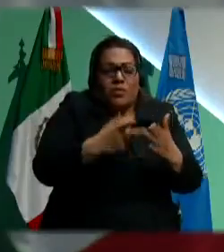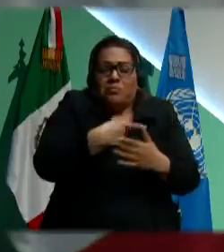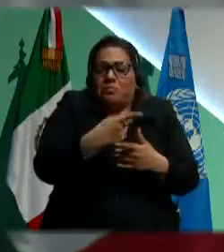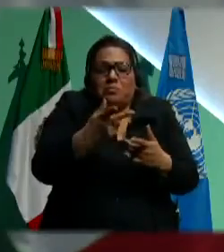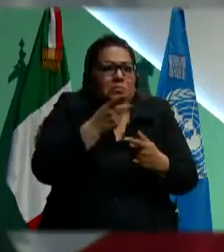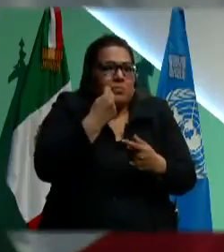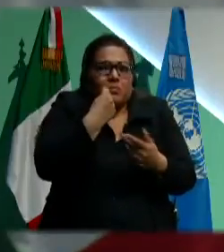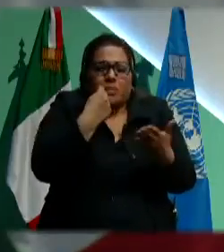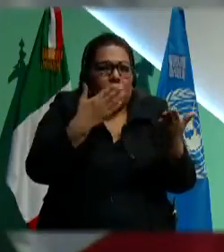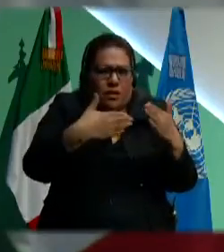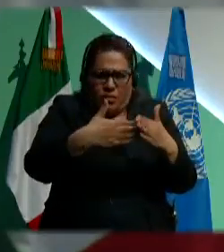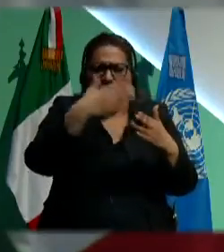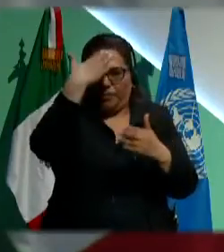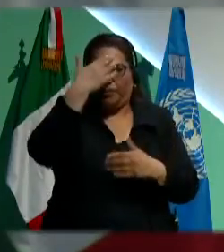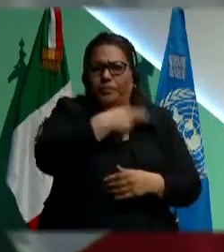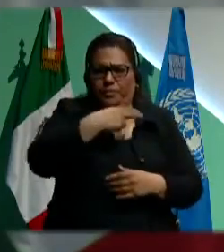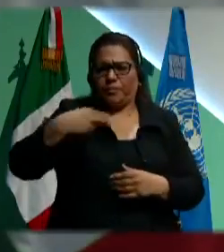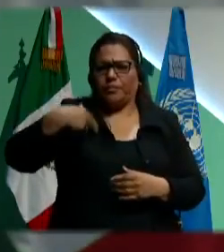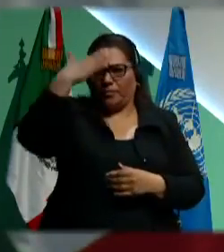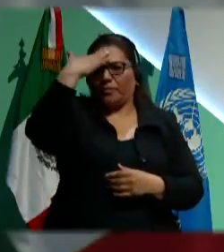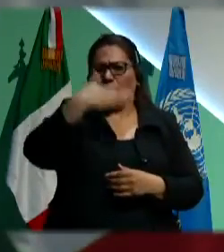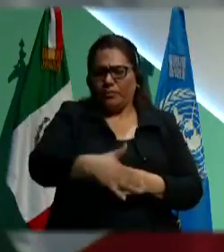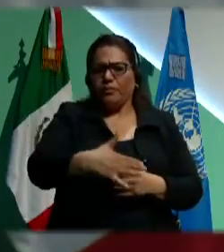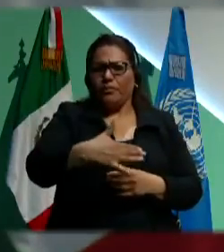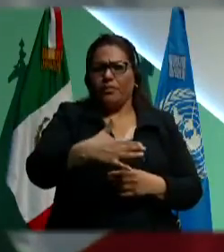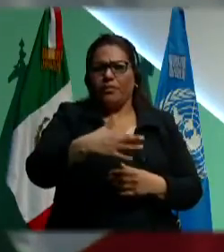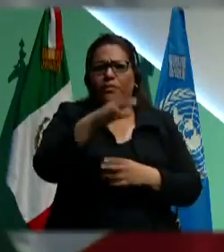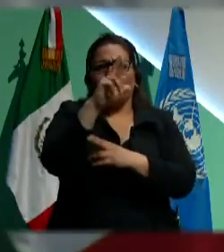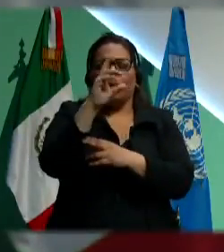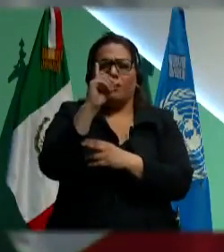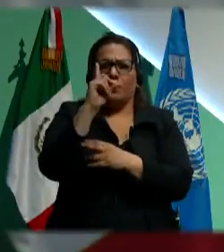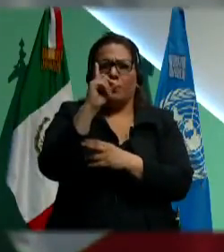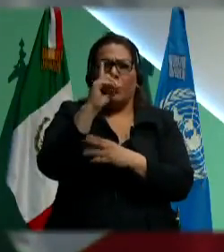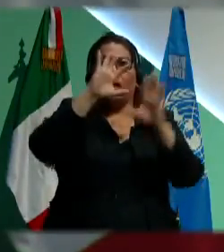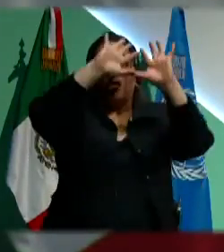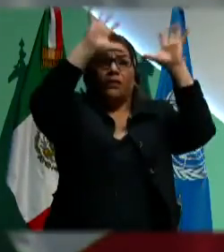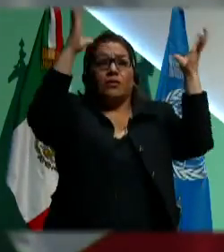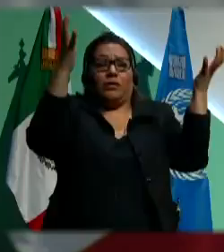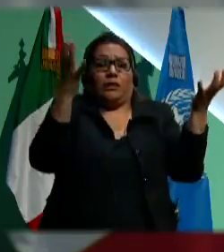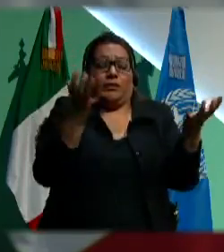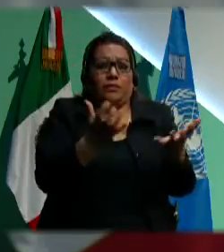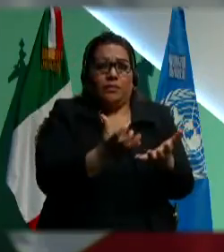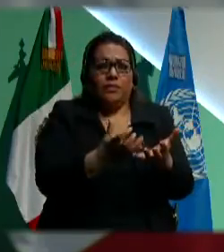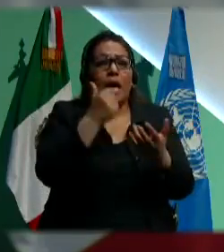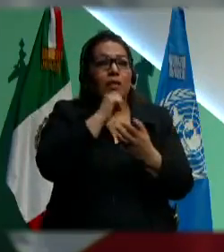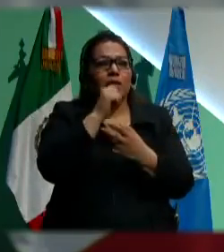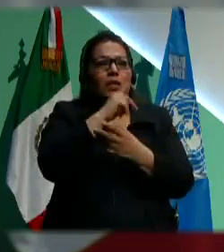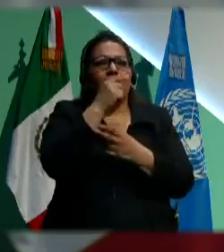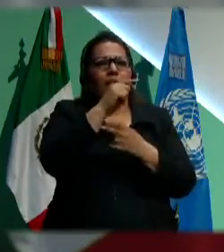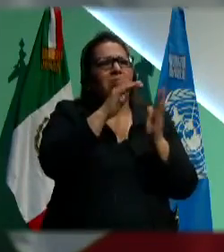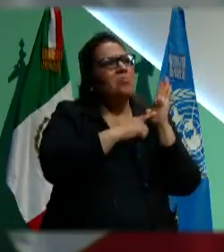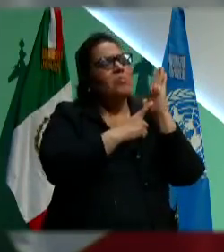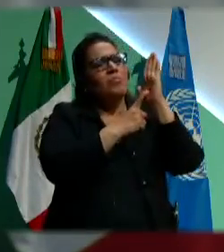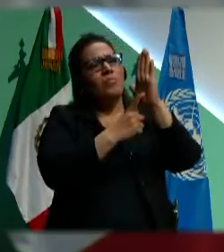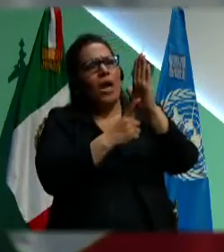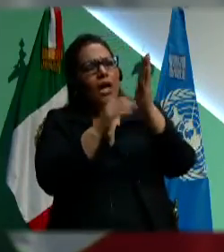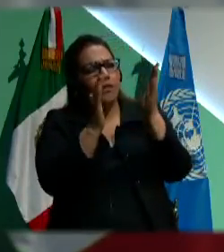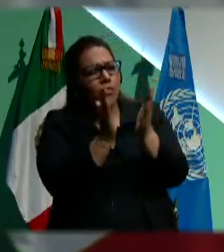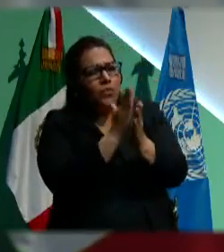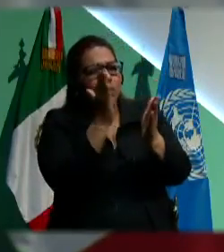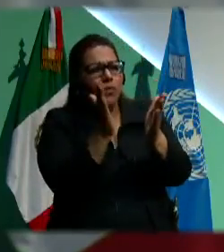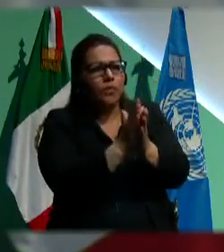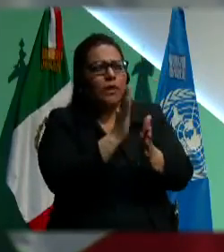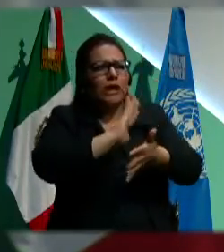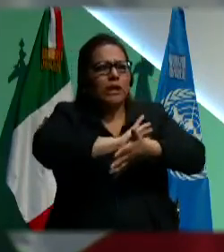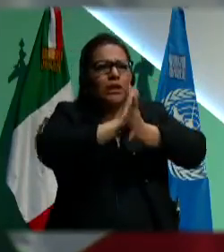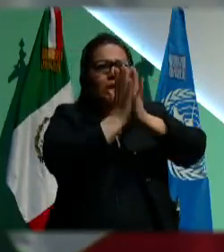global, immersive, invisible, networked computing environment built through the marvels of the cloud,